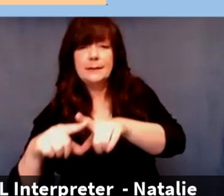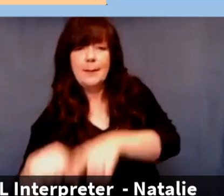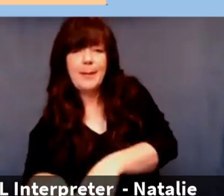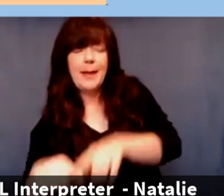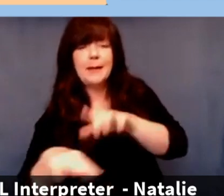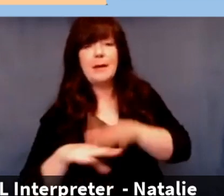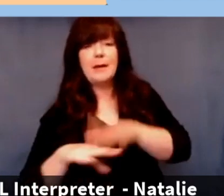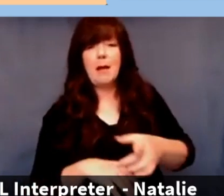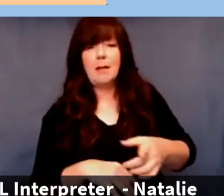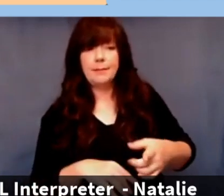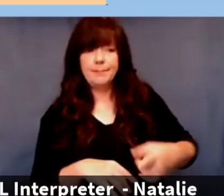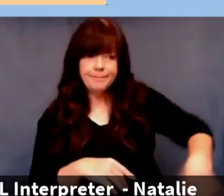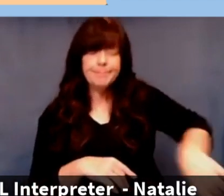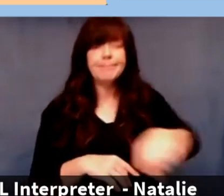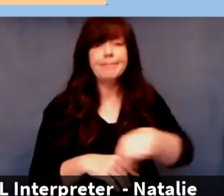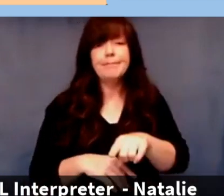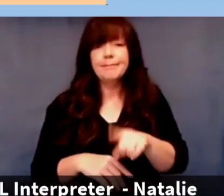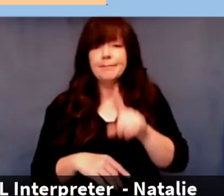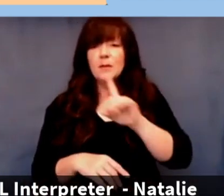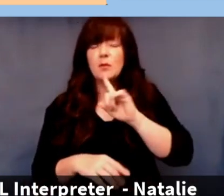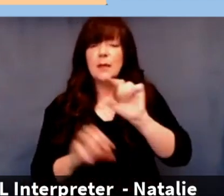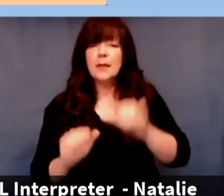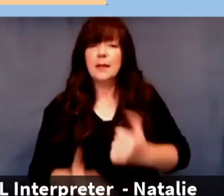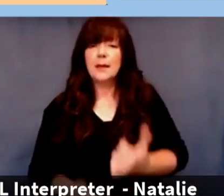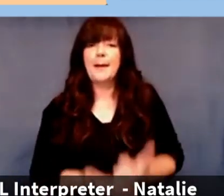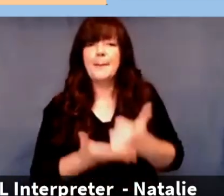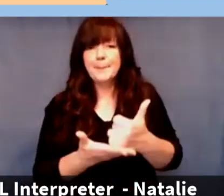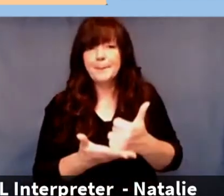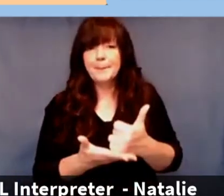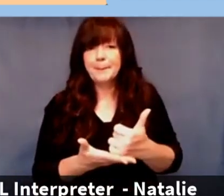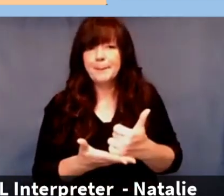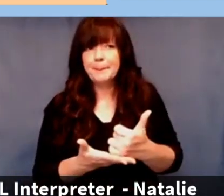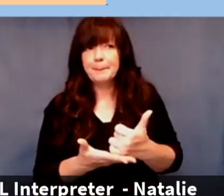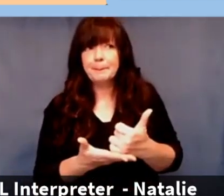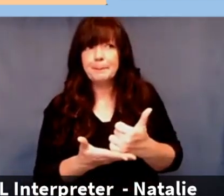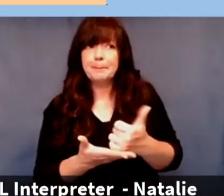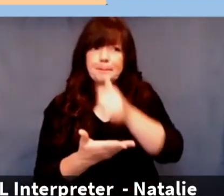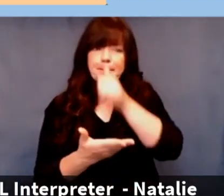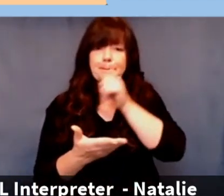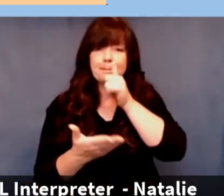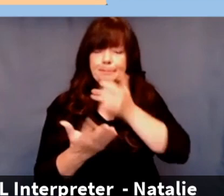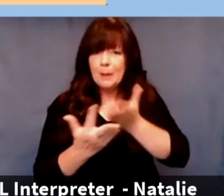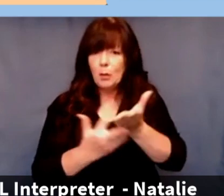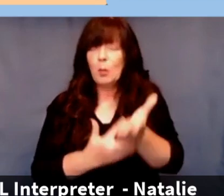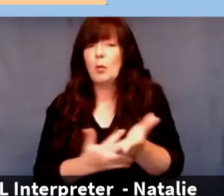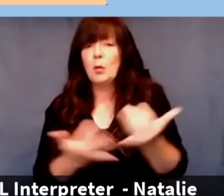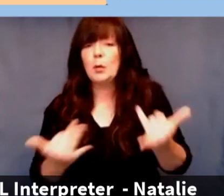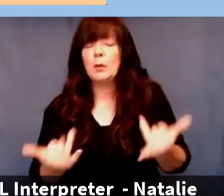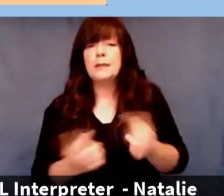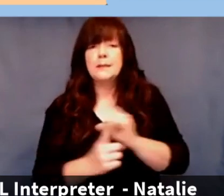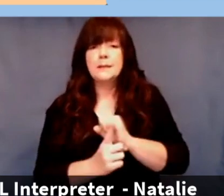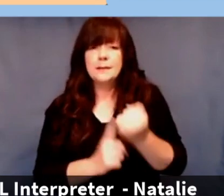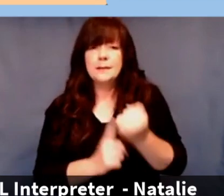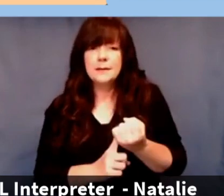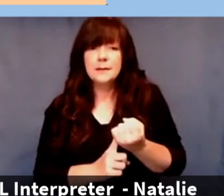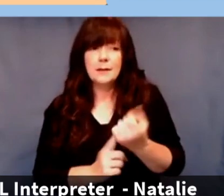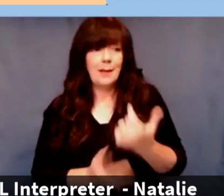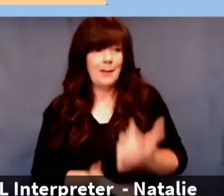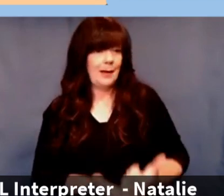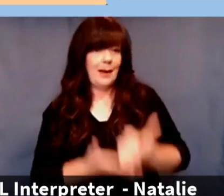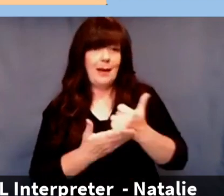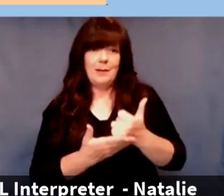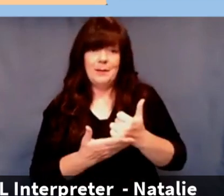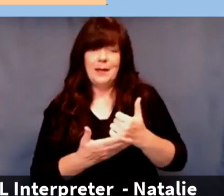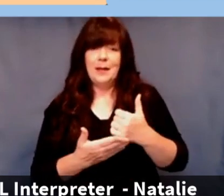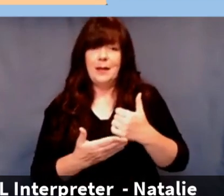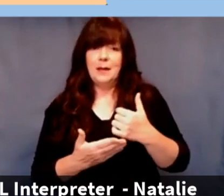to that, I think can really help you get through this. And it's helped me get through it. Like, I had